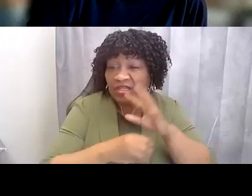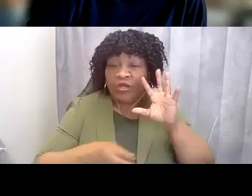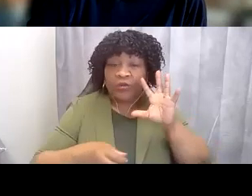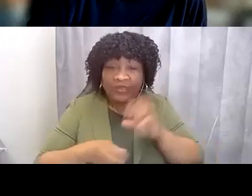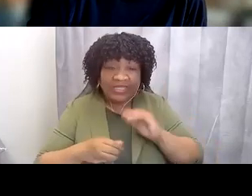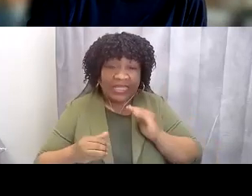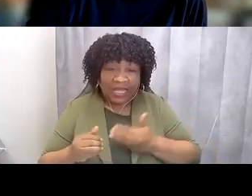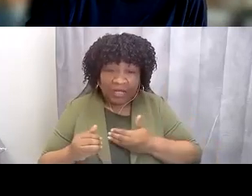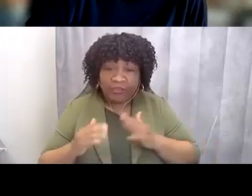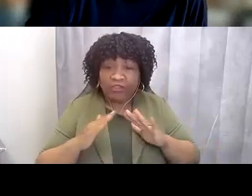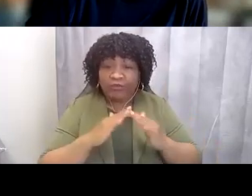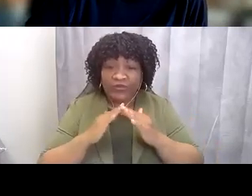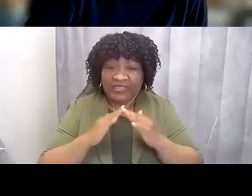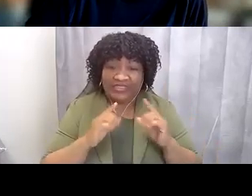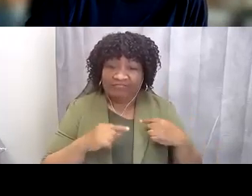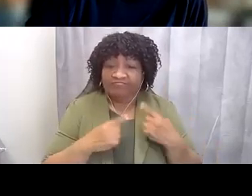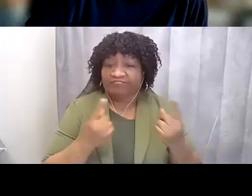spreading.